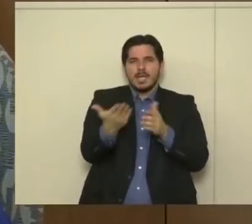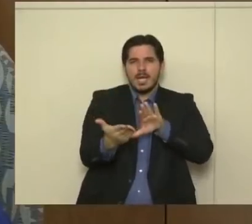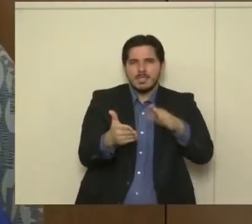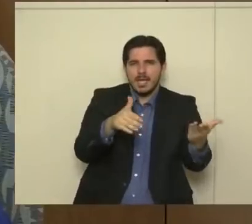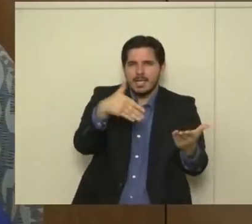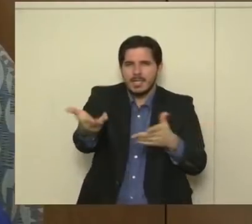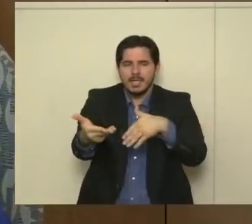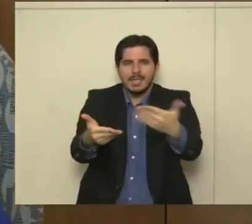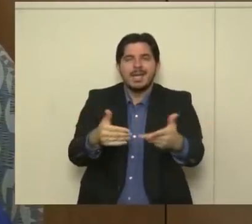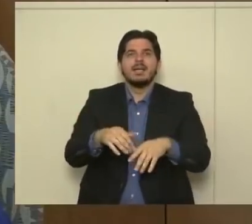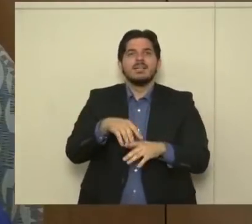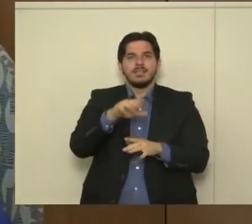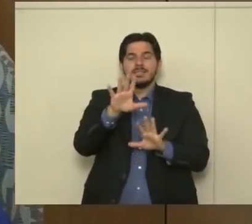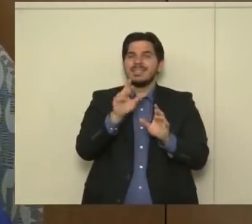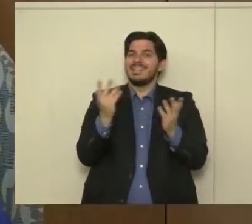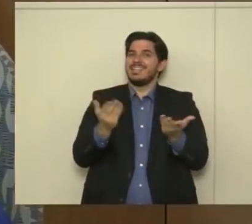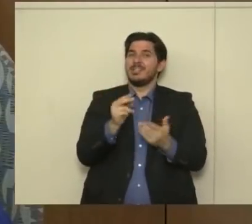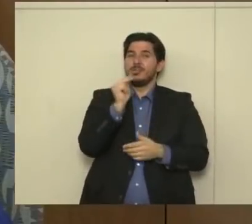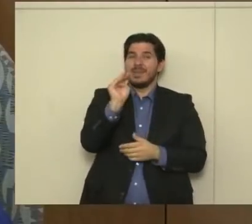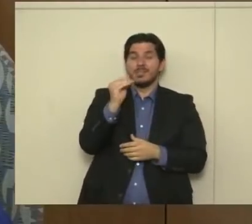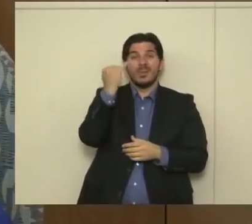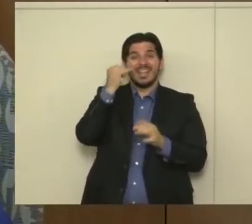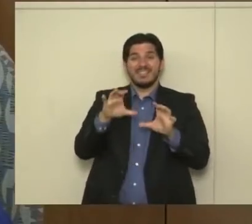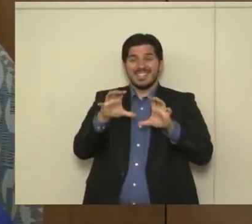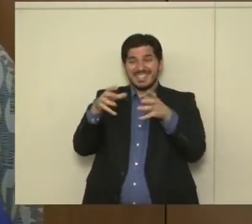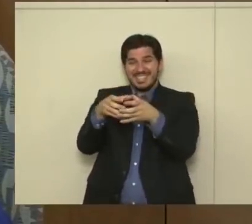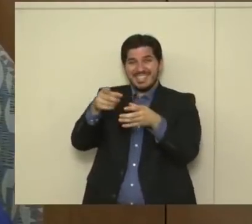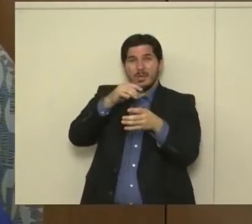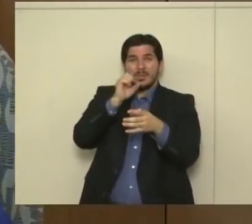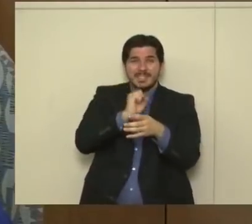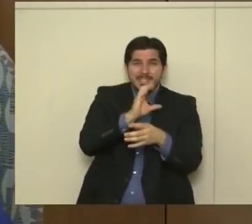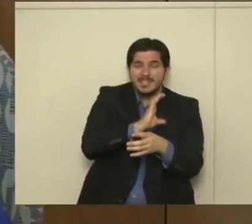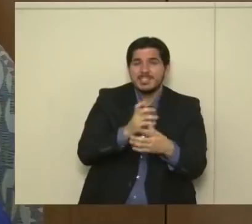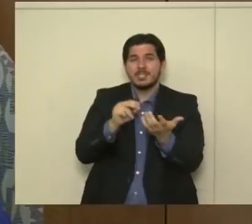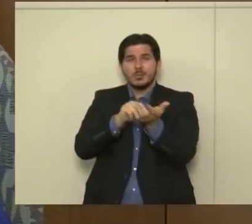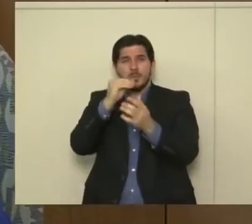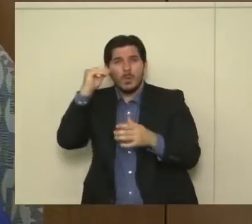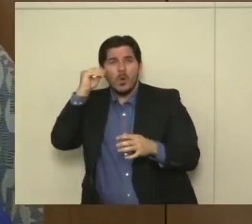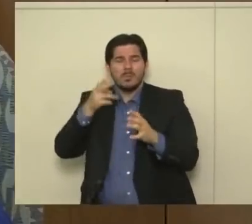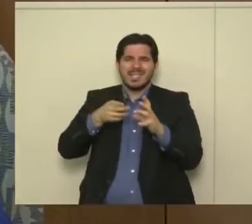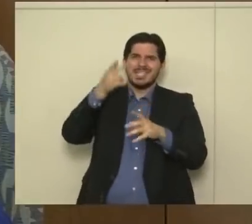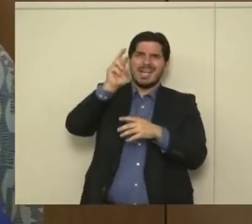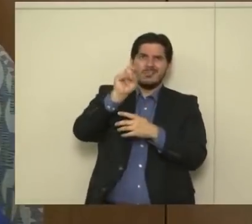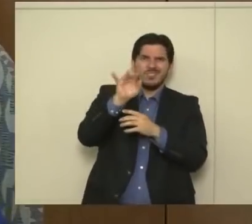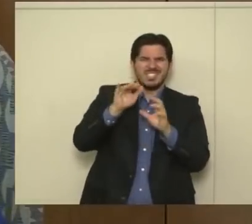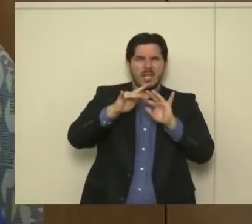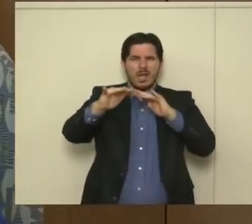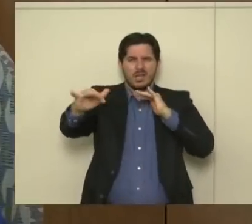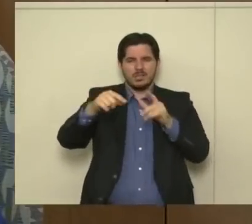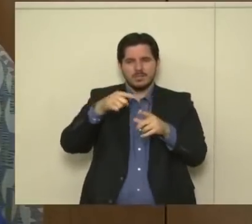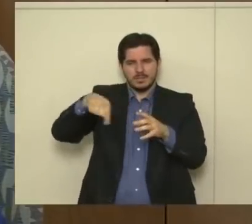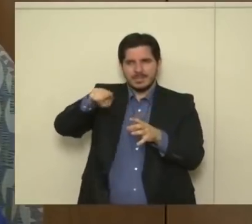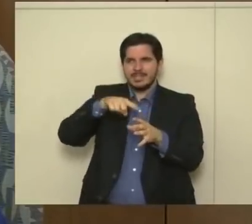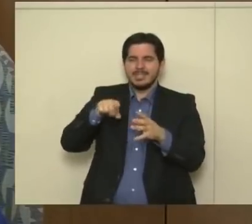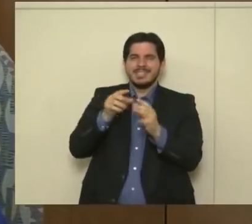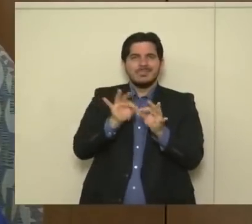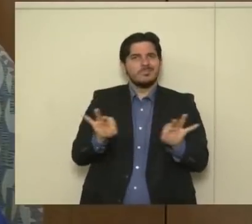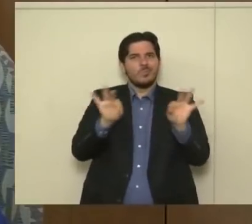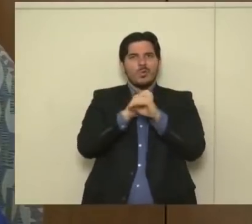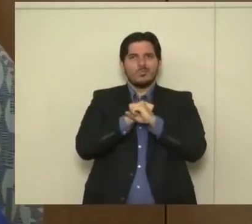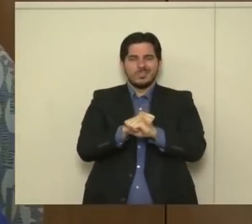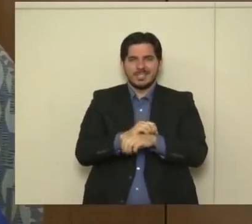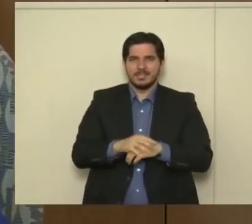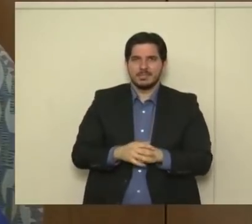Mexico are considerable among our high-risk populations. I mean, half of all infected pregnant